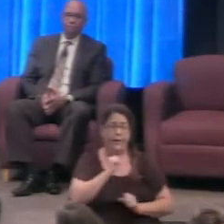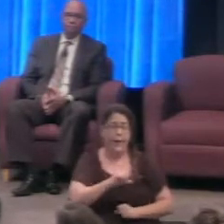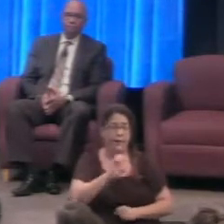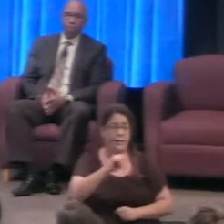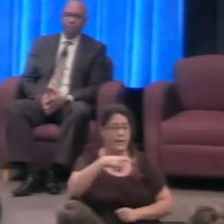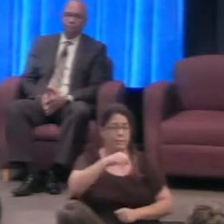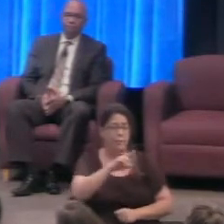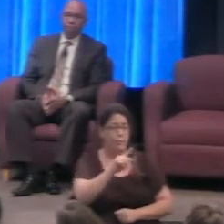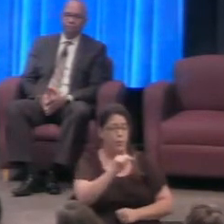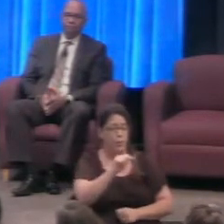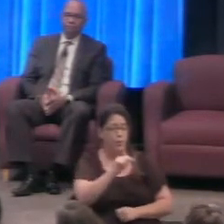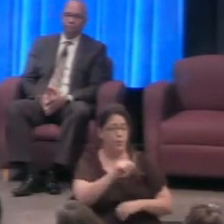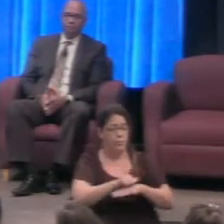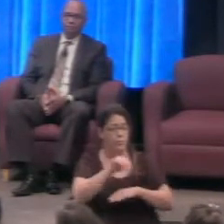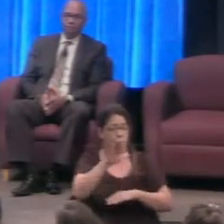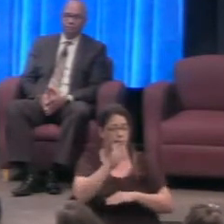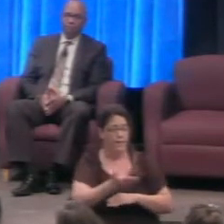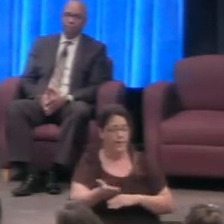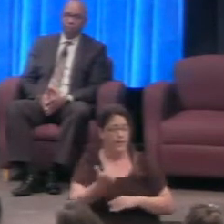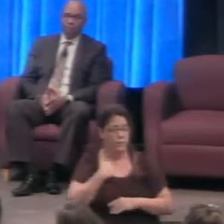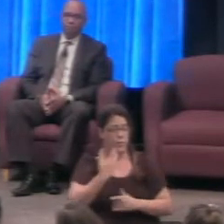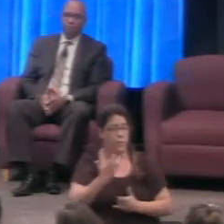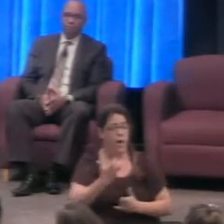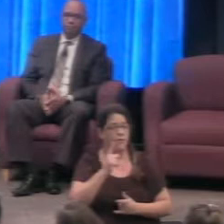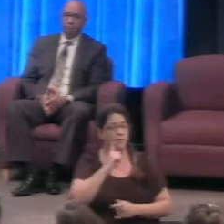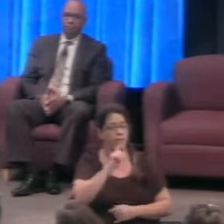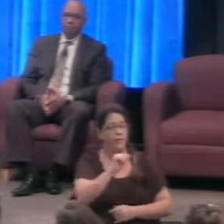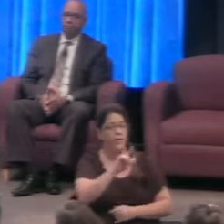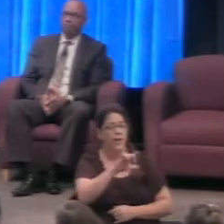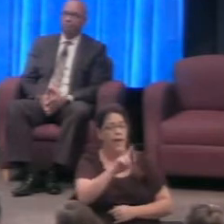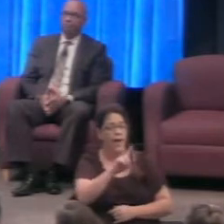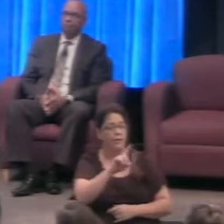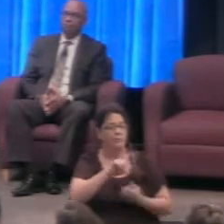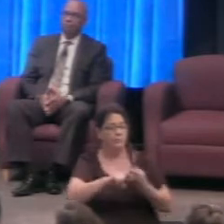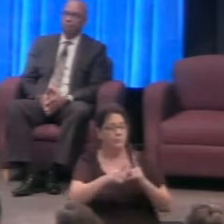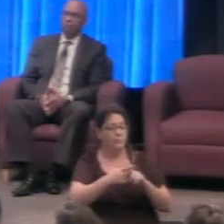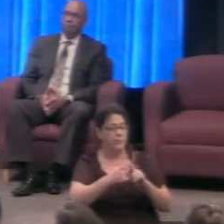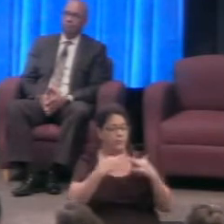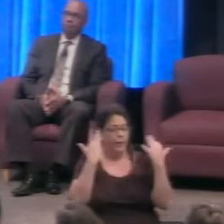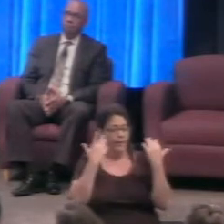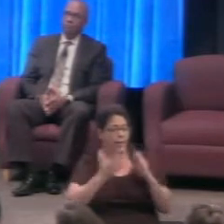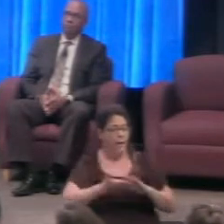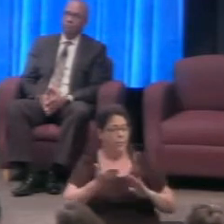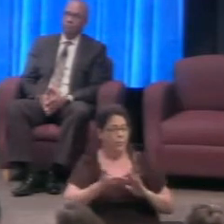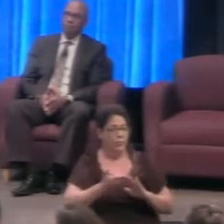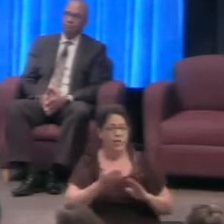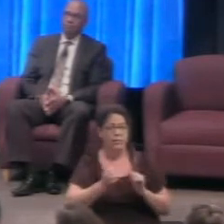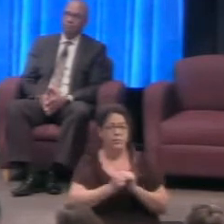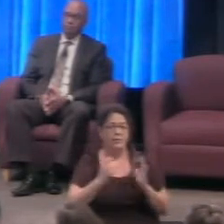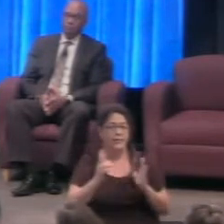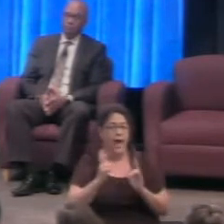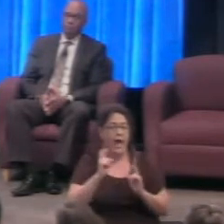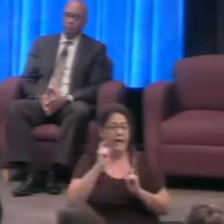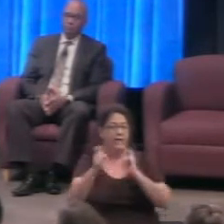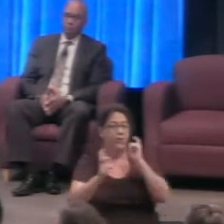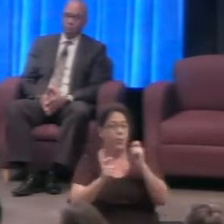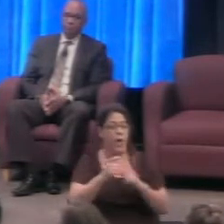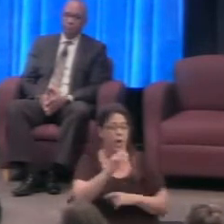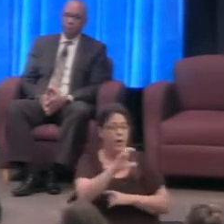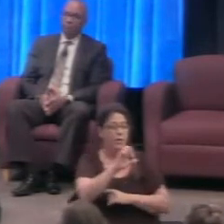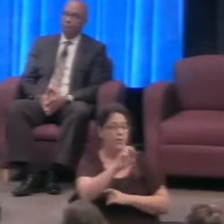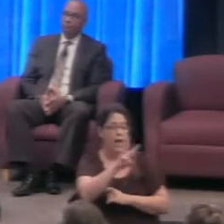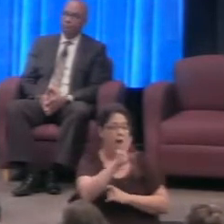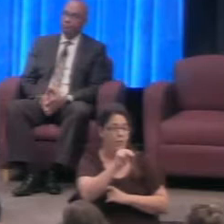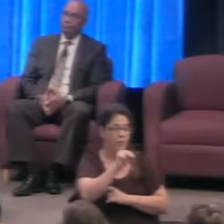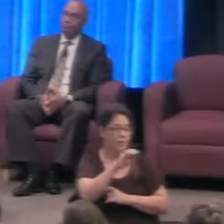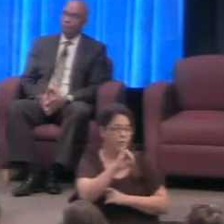things that we want to export for allied operations, but we don't give away the crown jewels of the United States Air Force. And